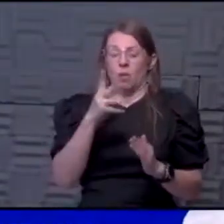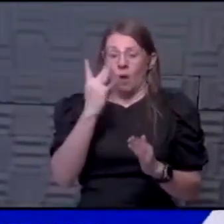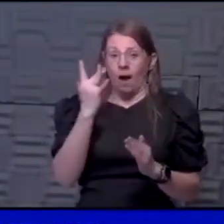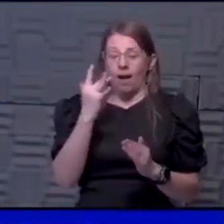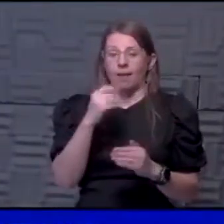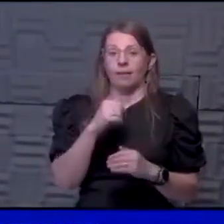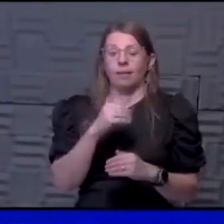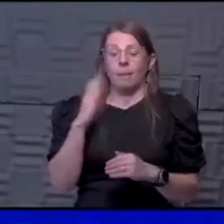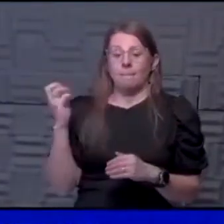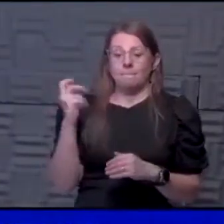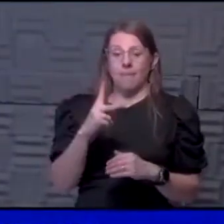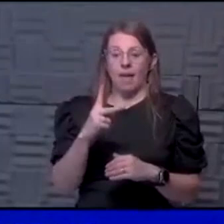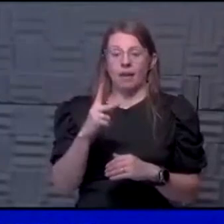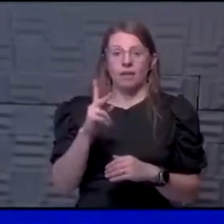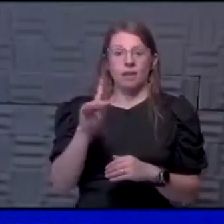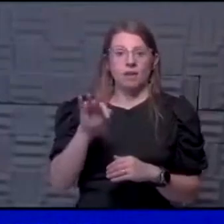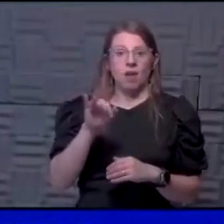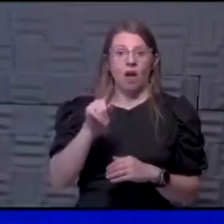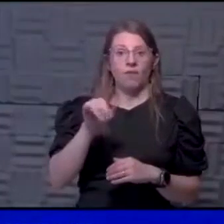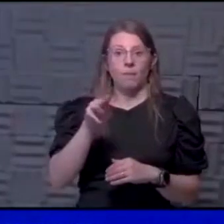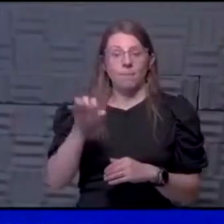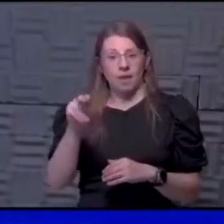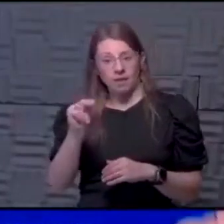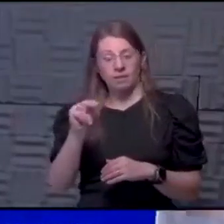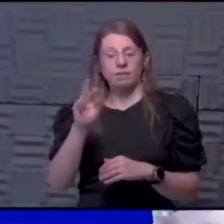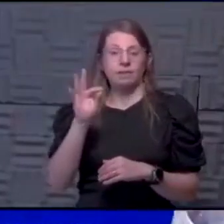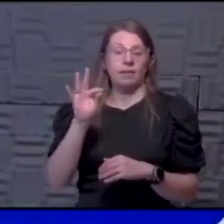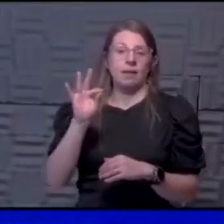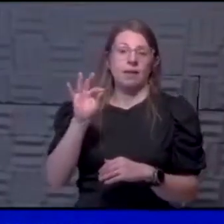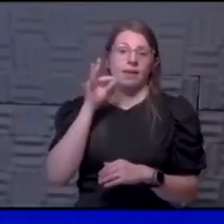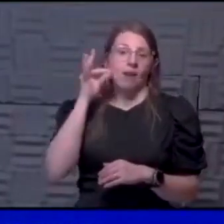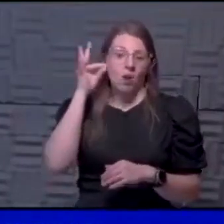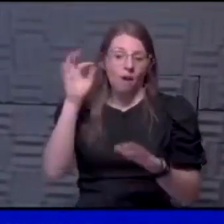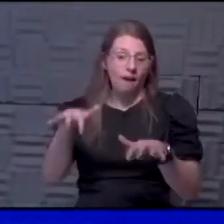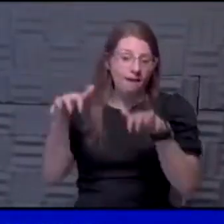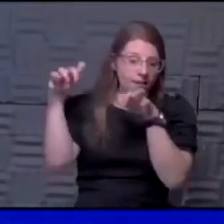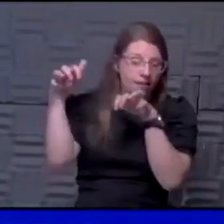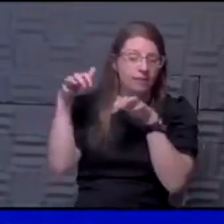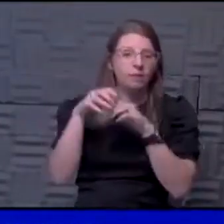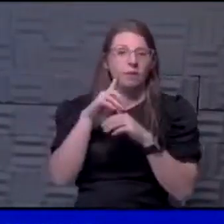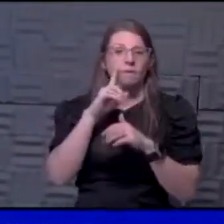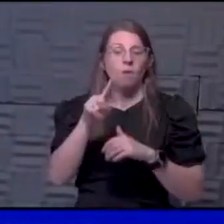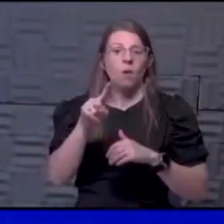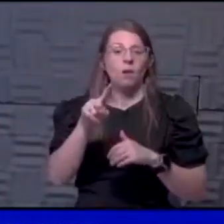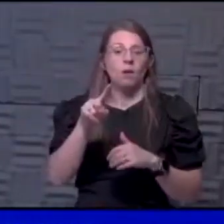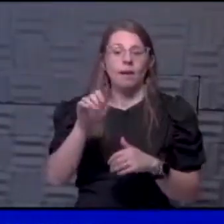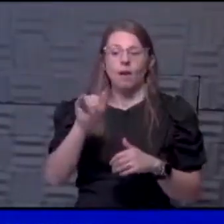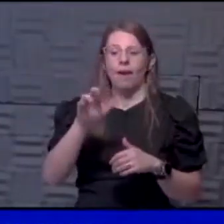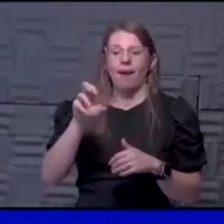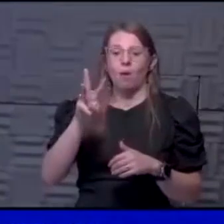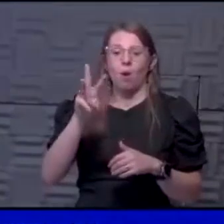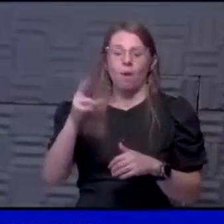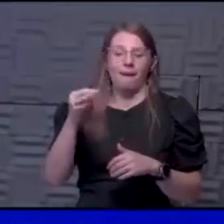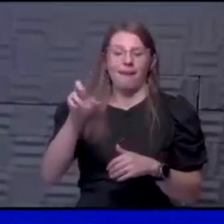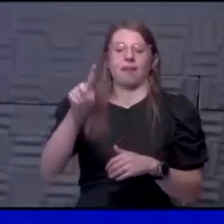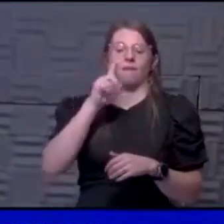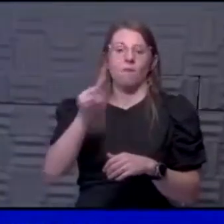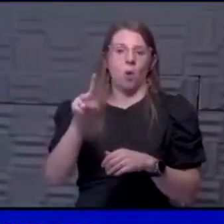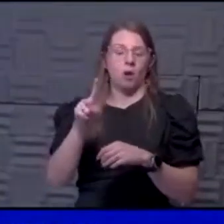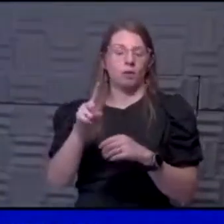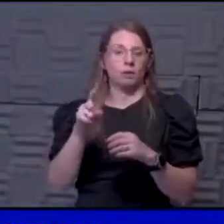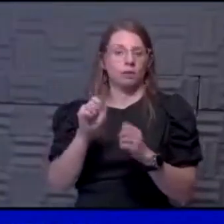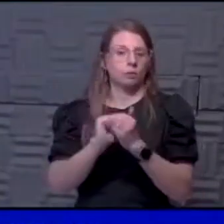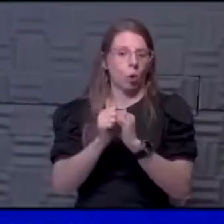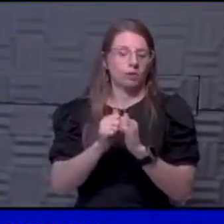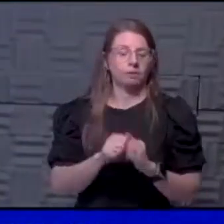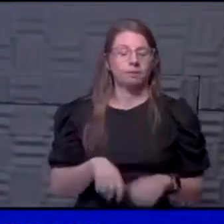to Kaufman, Arrowhead, and a lot more sense of normalcy, sporting, the whole 9 yards. Last question. Okay, Melissa says she's heard